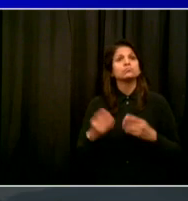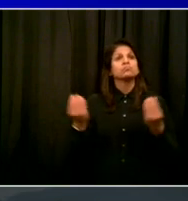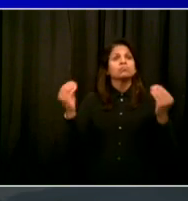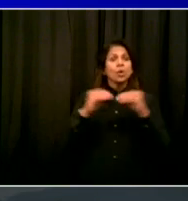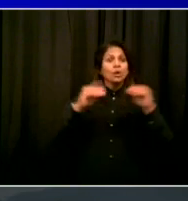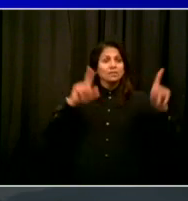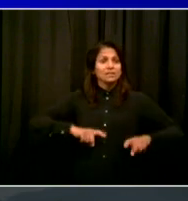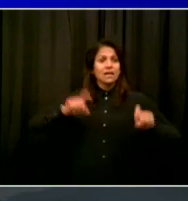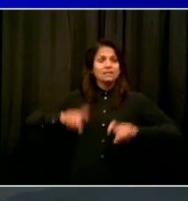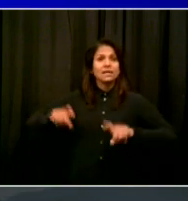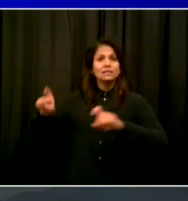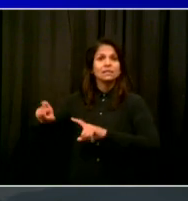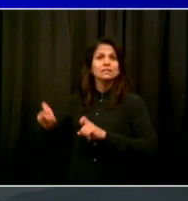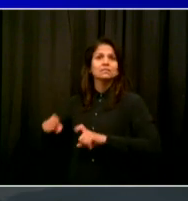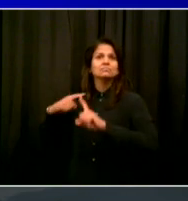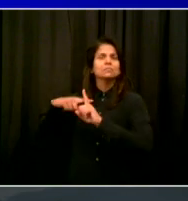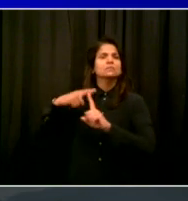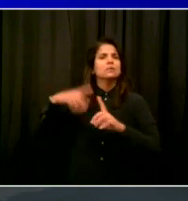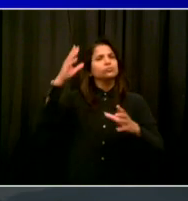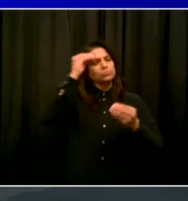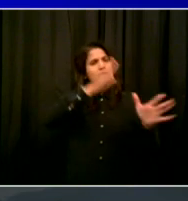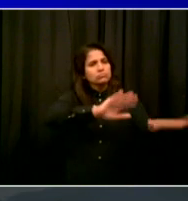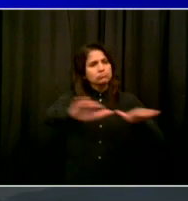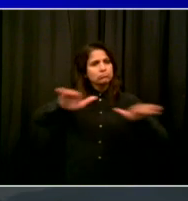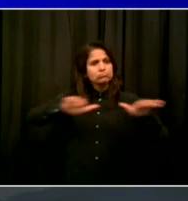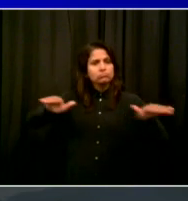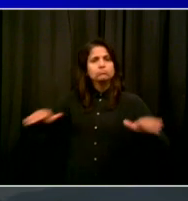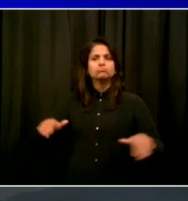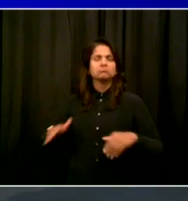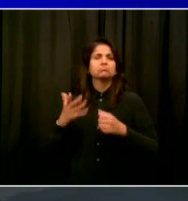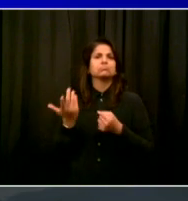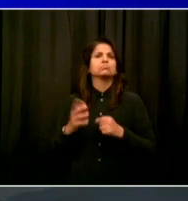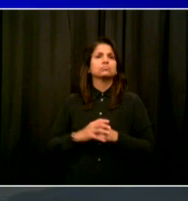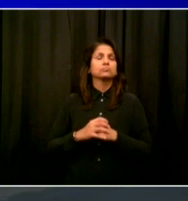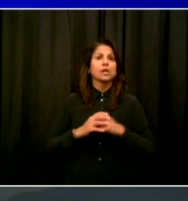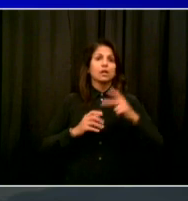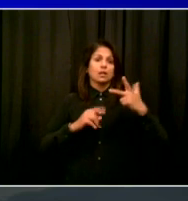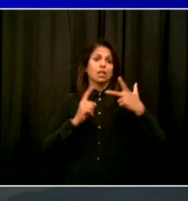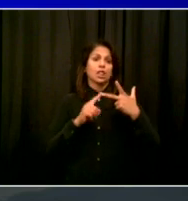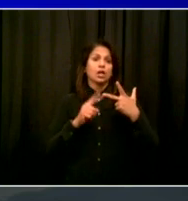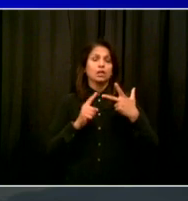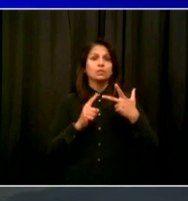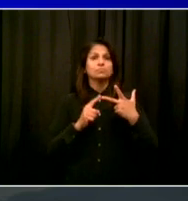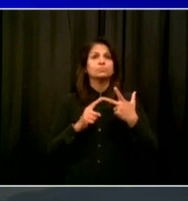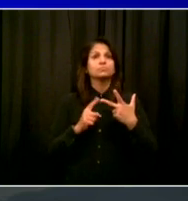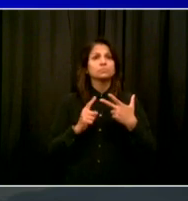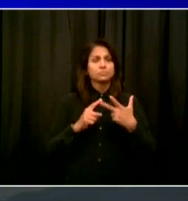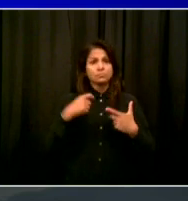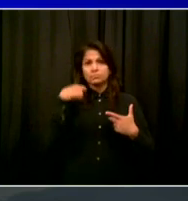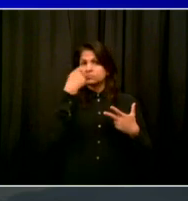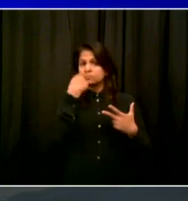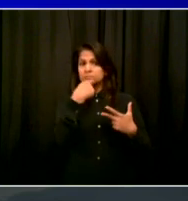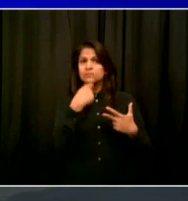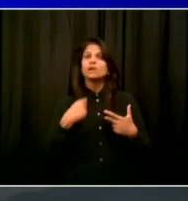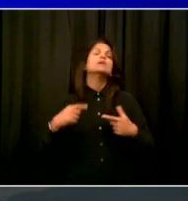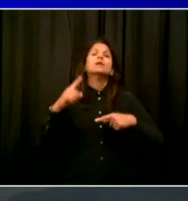problem. And that's what you'll see in number 3, percentage of people testing citywide positive for COVID-19, threshold 5%, today's